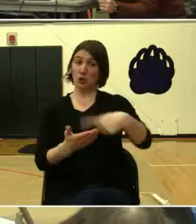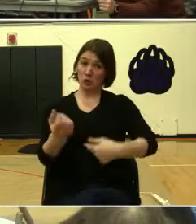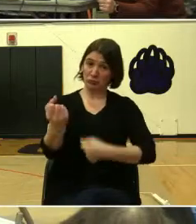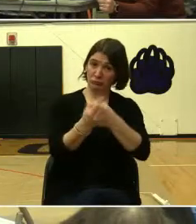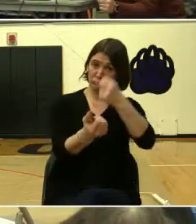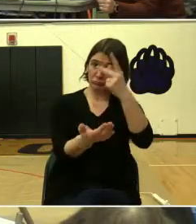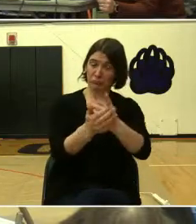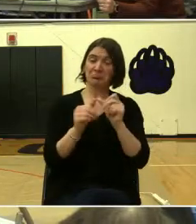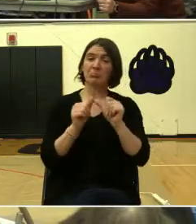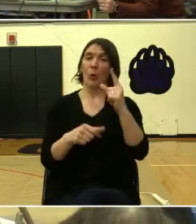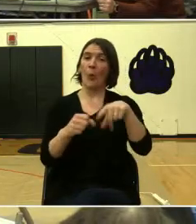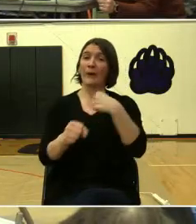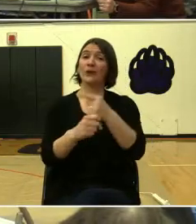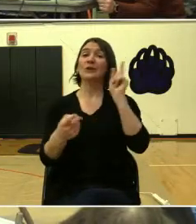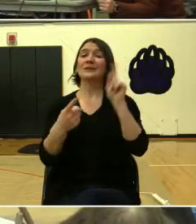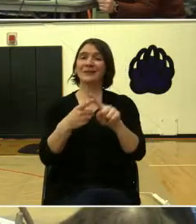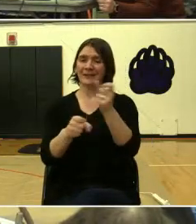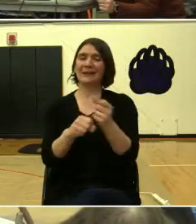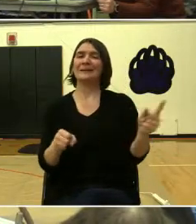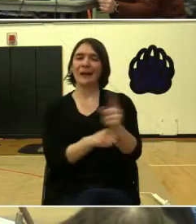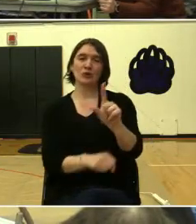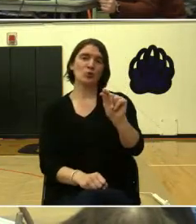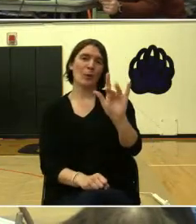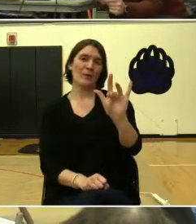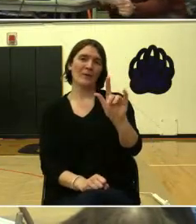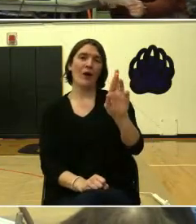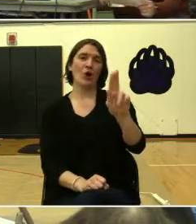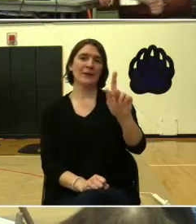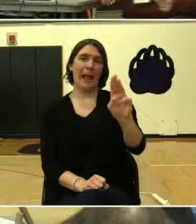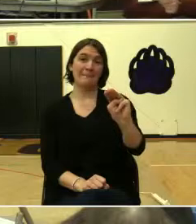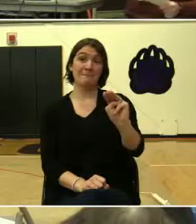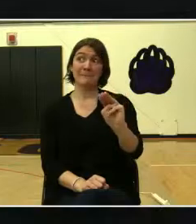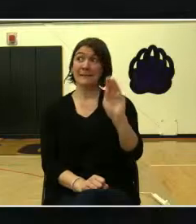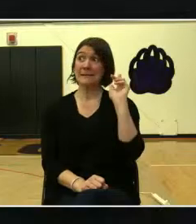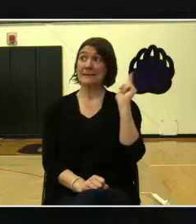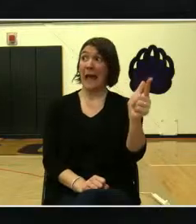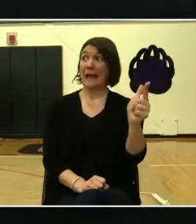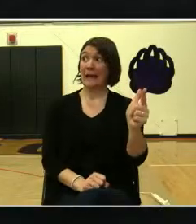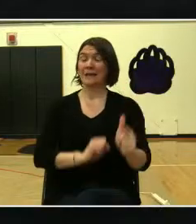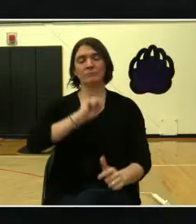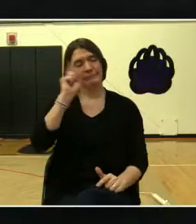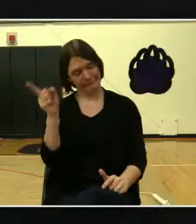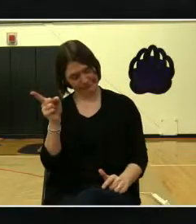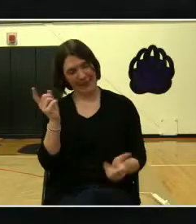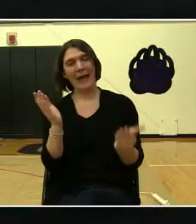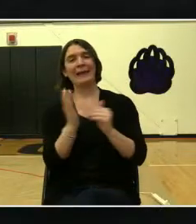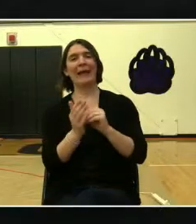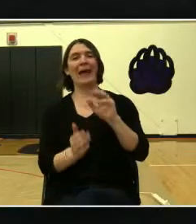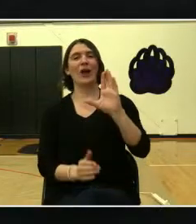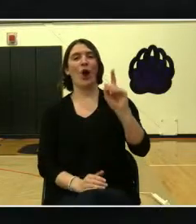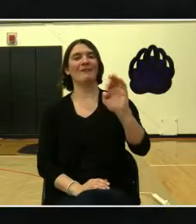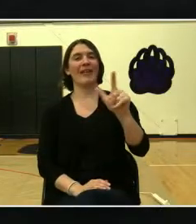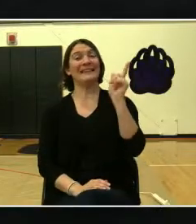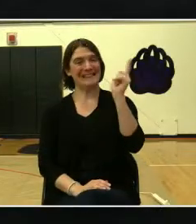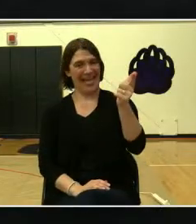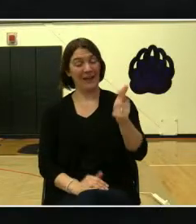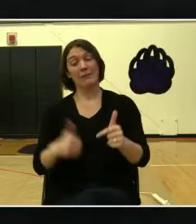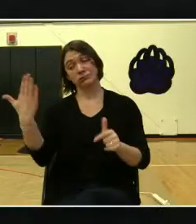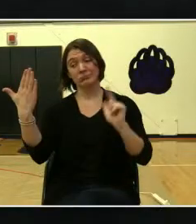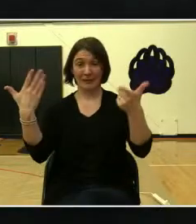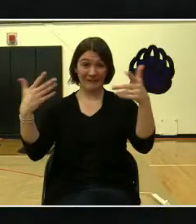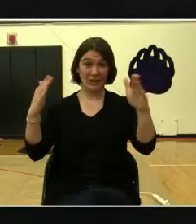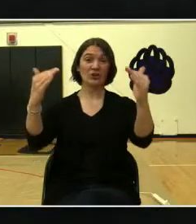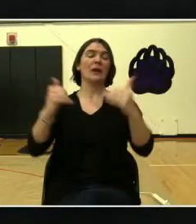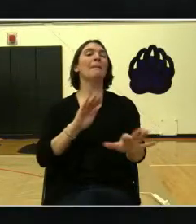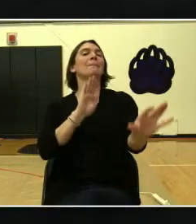term of one year until the 2025 representative town meeting is there a second Mr Carville second it's been moved and seconded